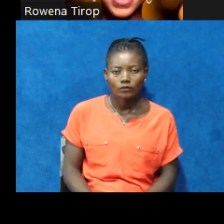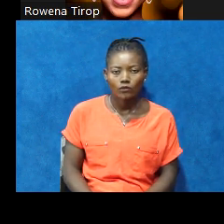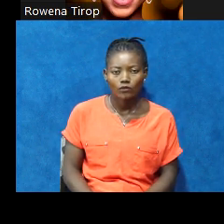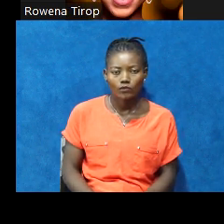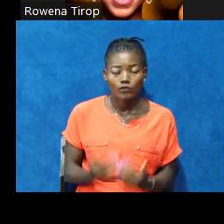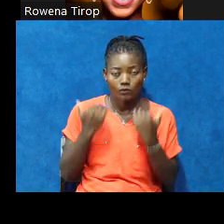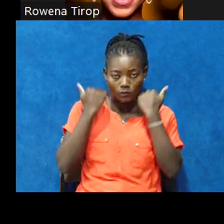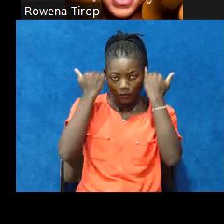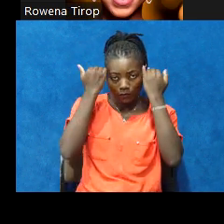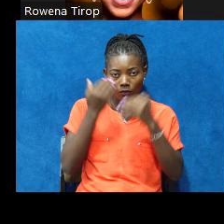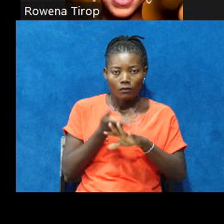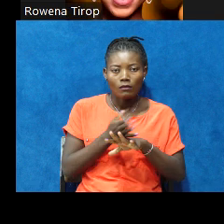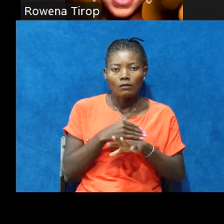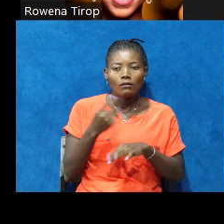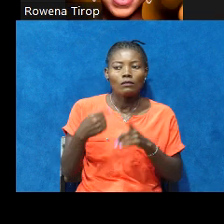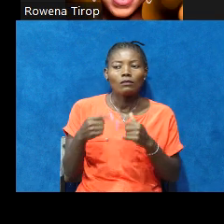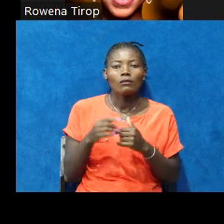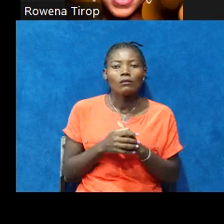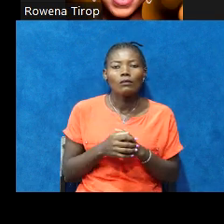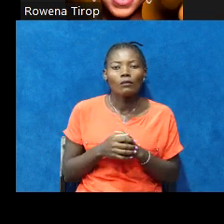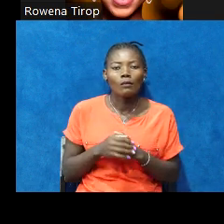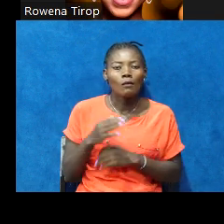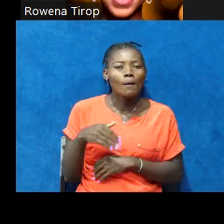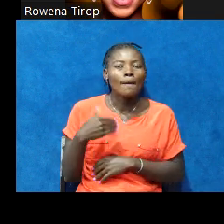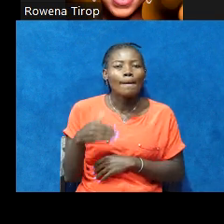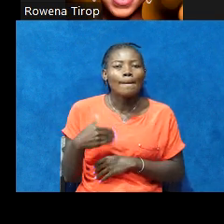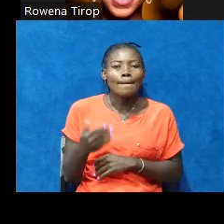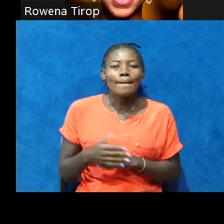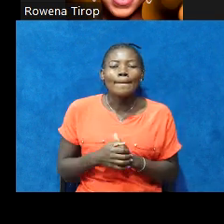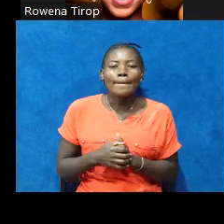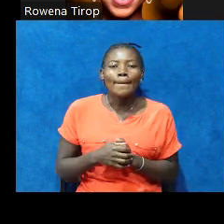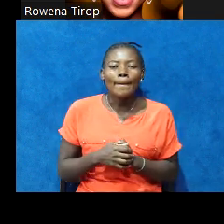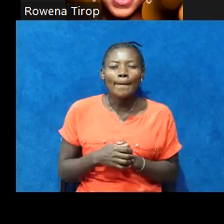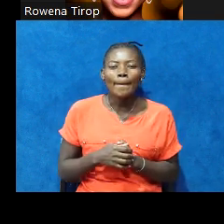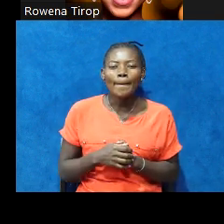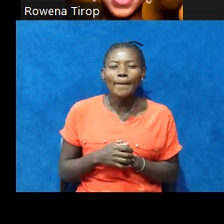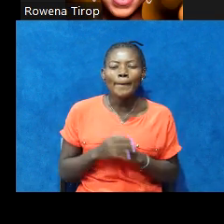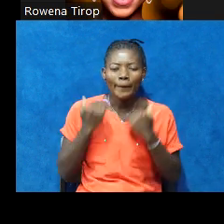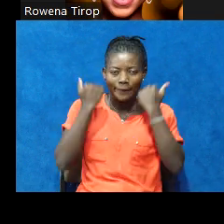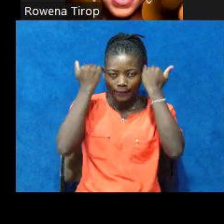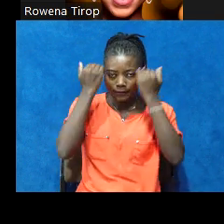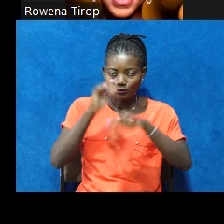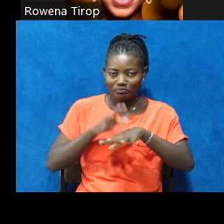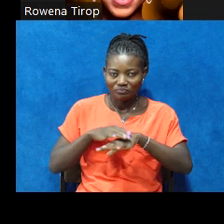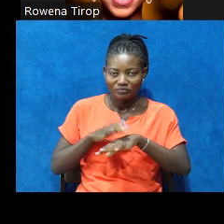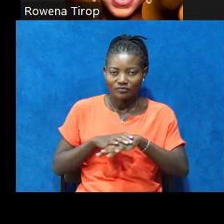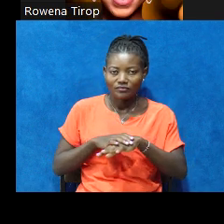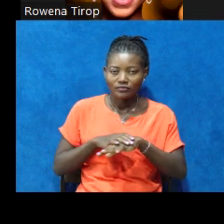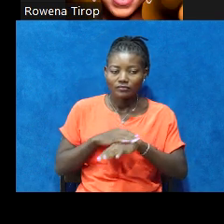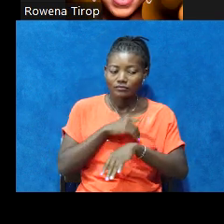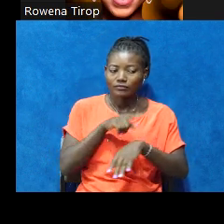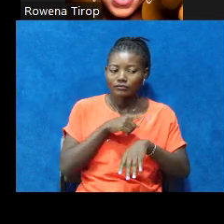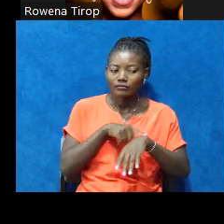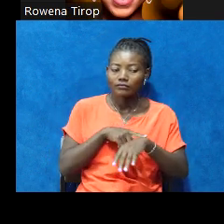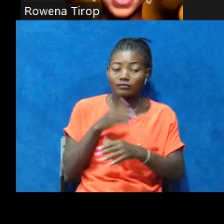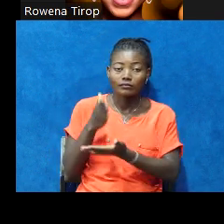we'll talk about like stress before the game. This is usually it's stress is a good thing when it's